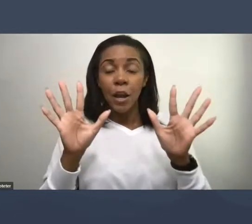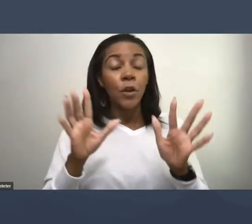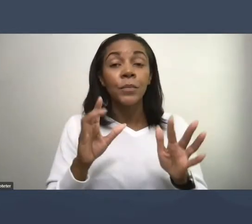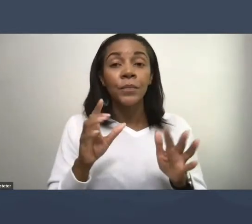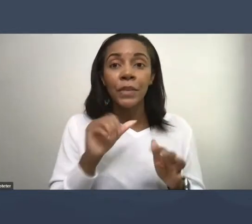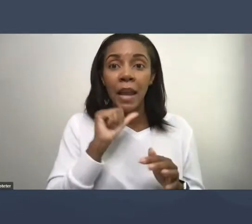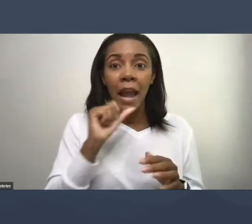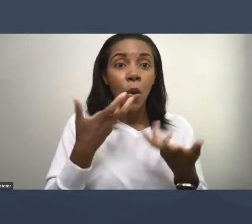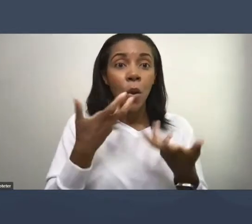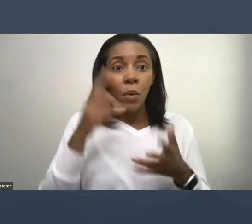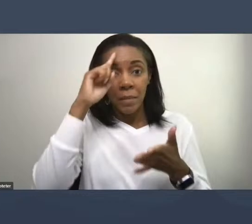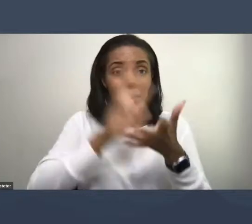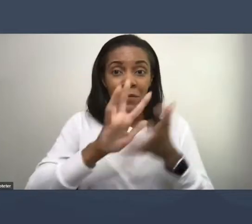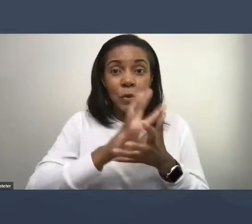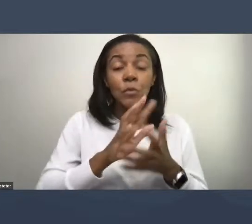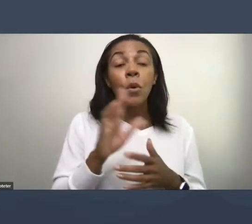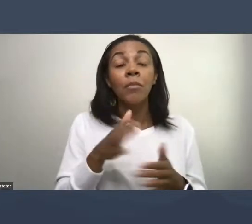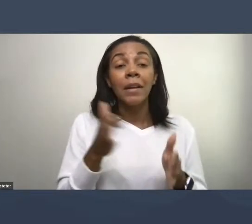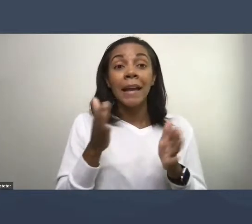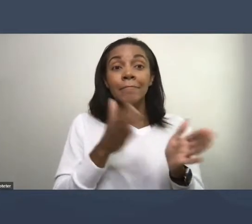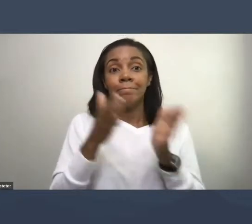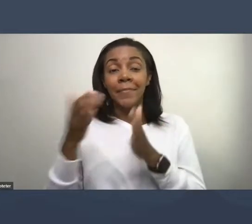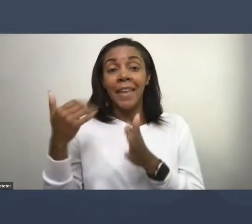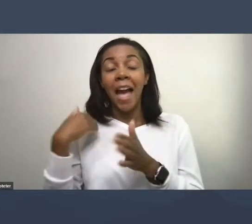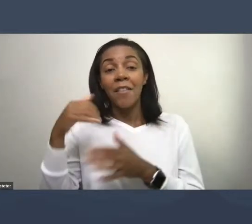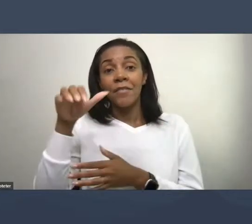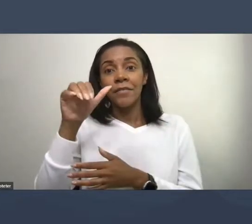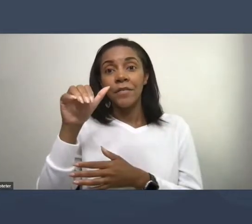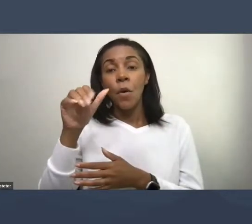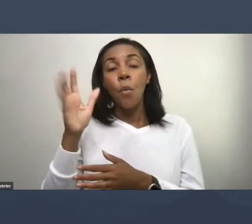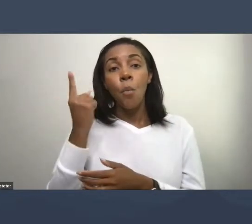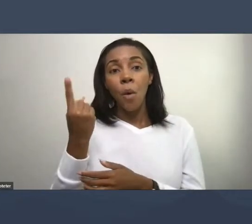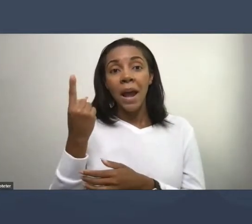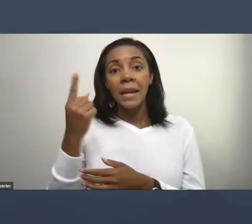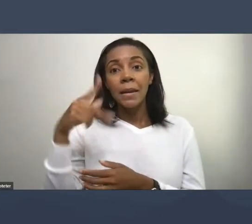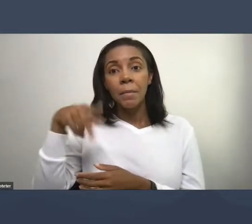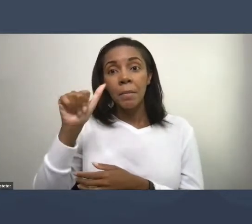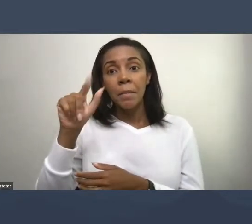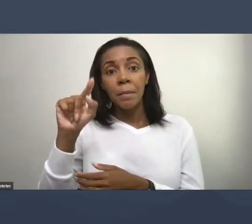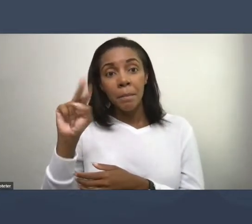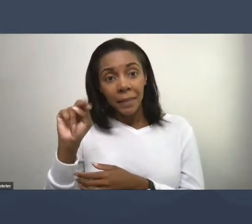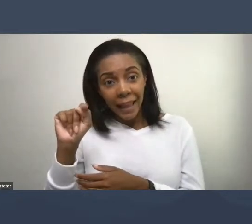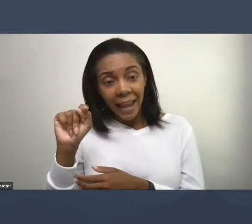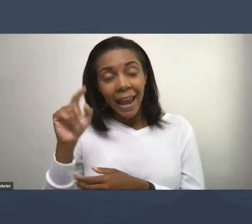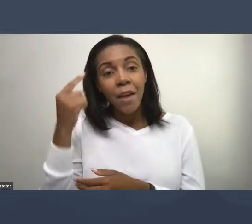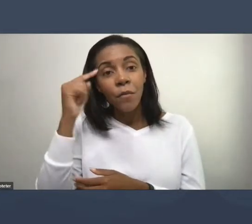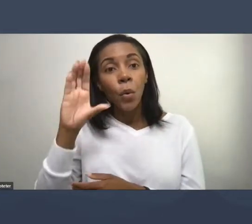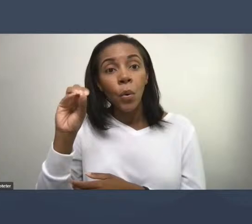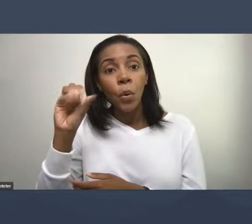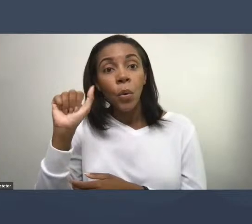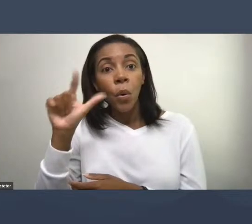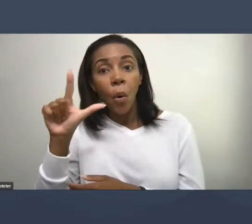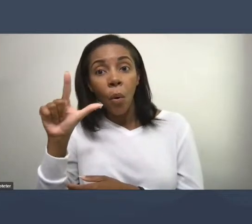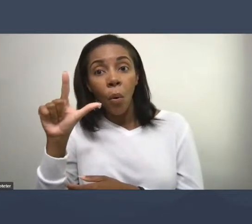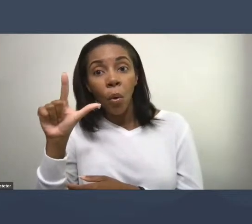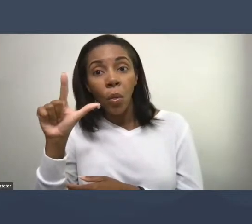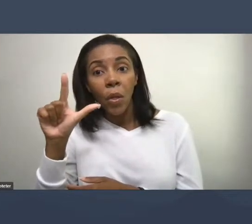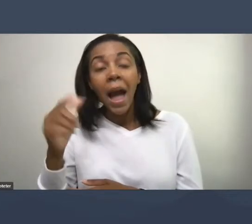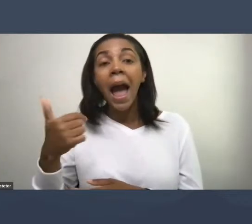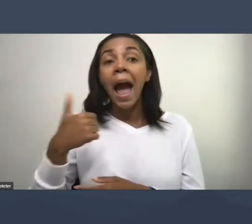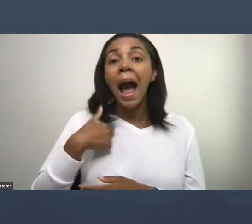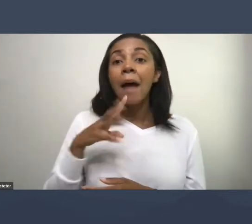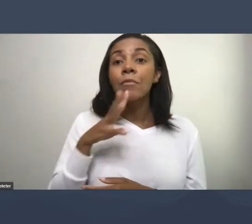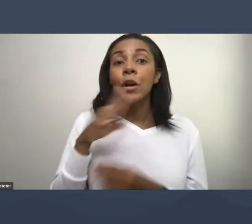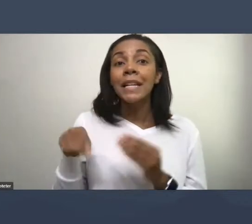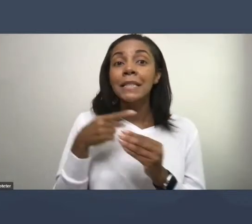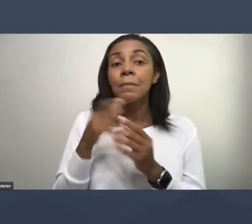Plant that used to burn coal that's there. And then about several hundred yards away is the new Allen Combined Cycle. So two different things. I'm going to be talking specifically about the Allen